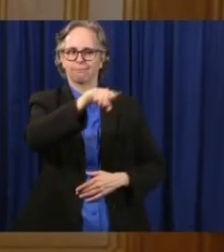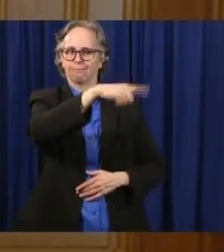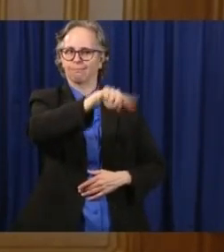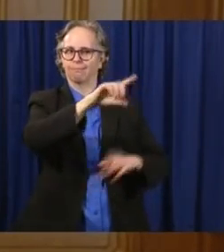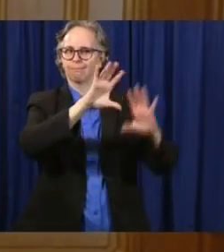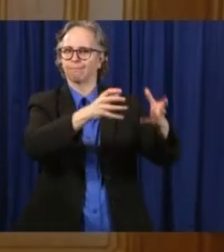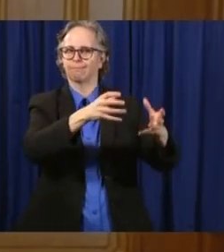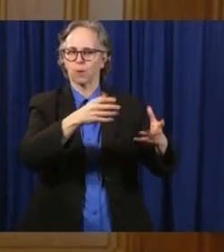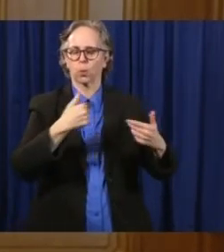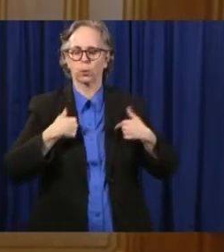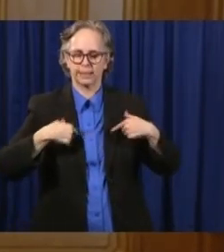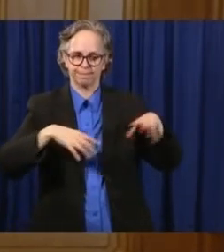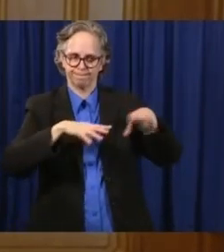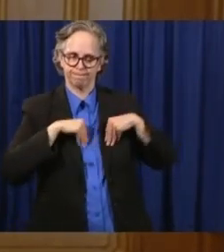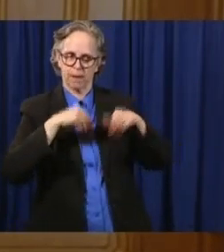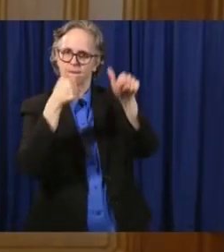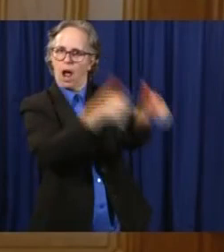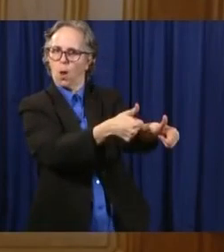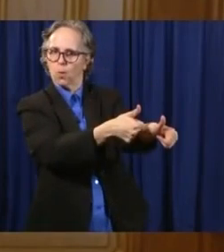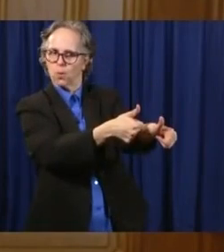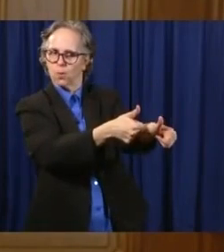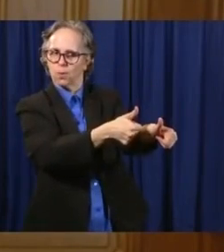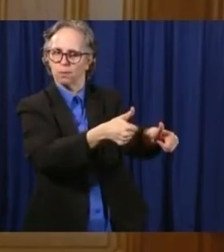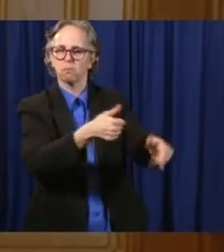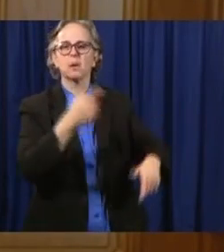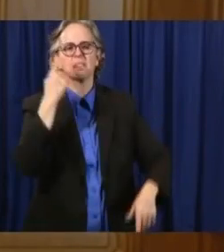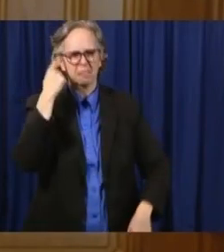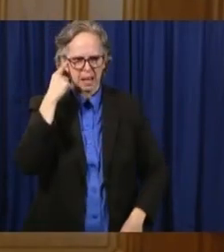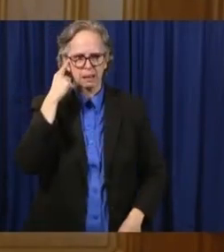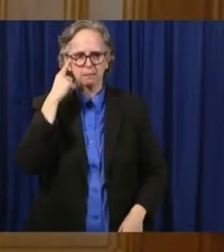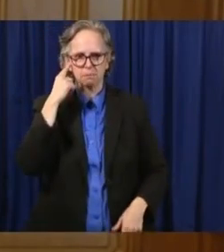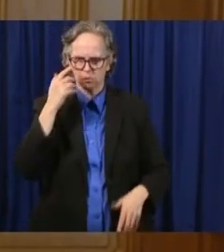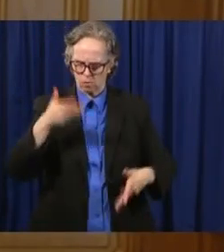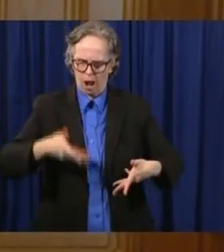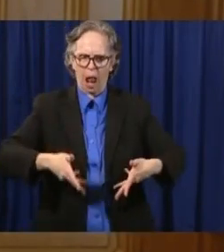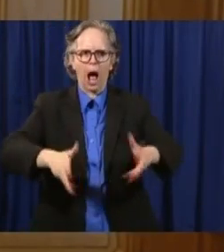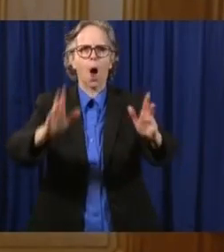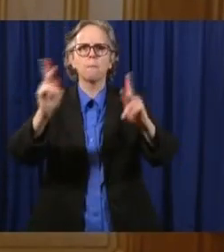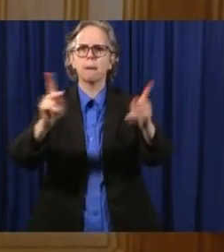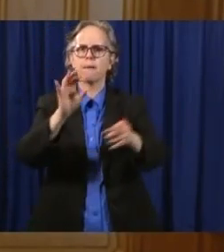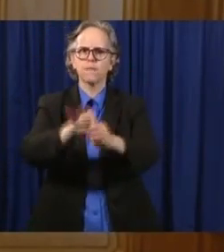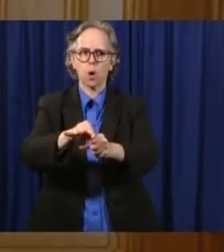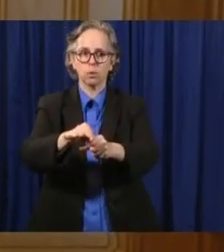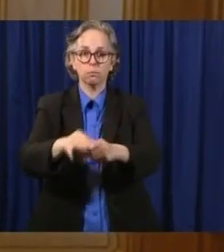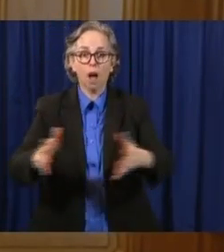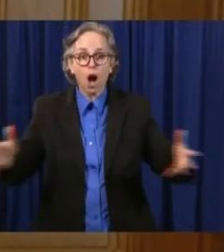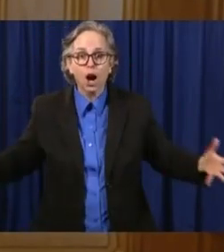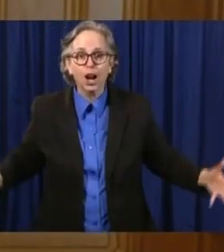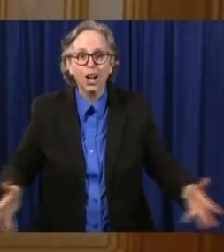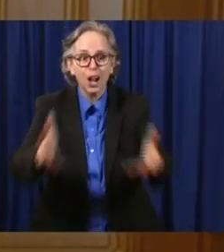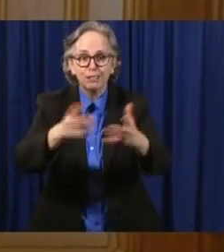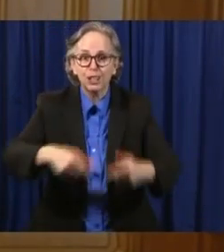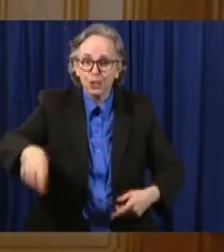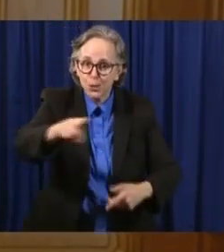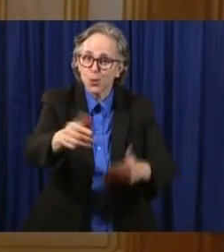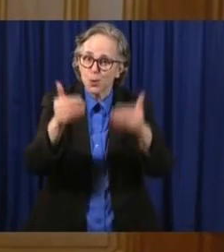think it's a plan that will allow people to vote, and we encourage everyone to continue